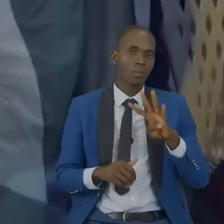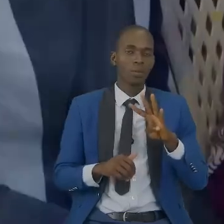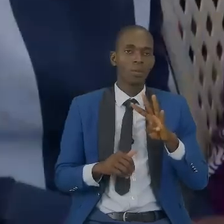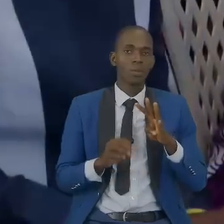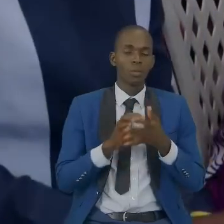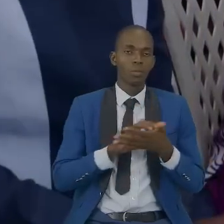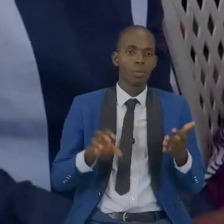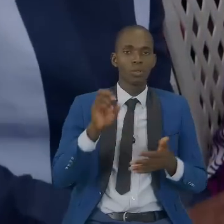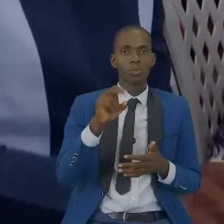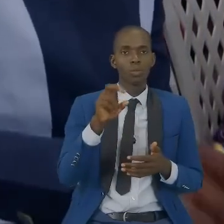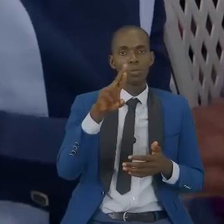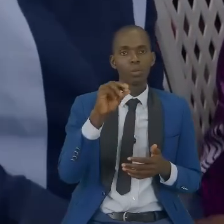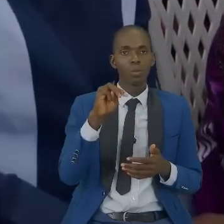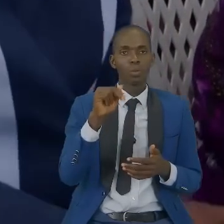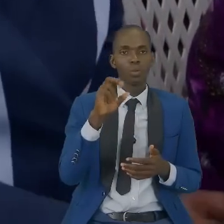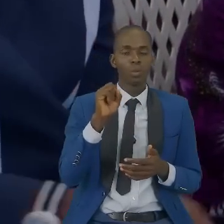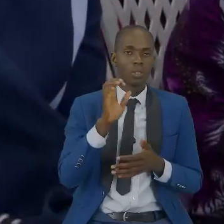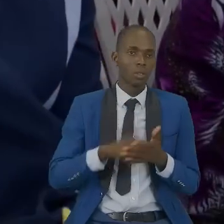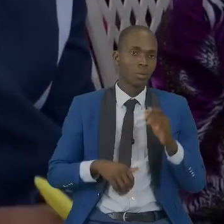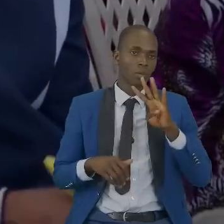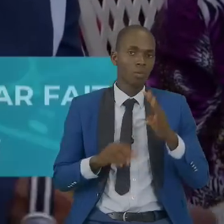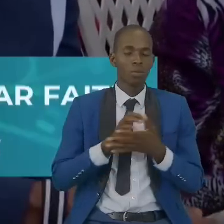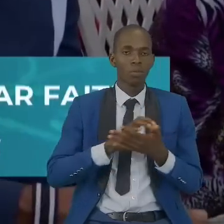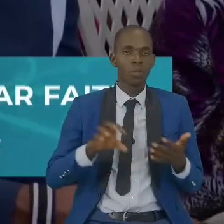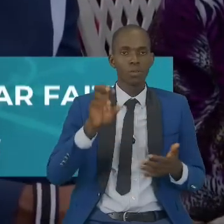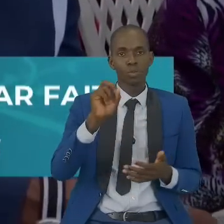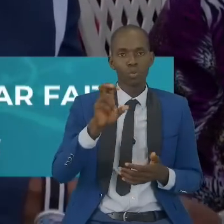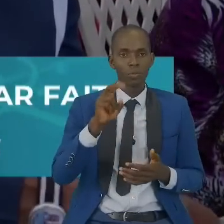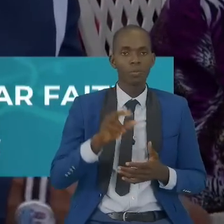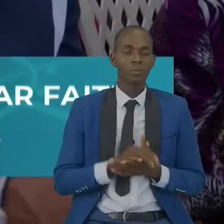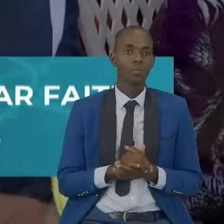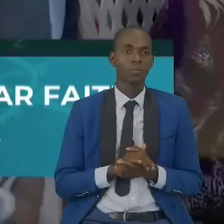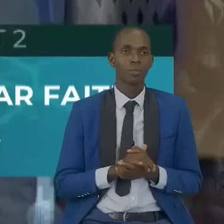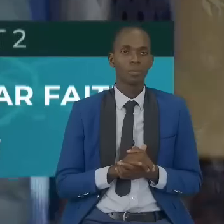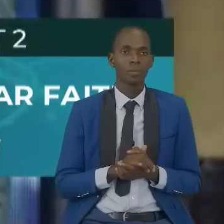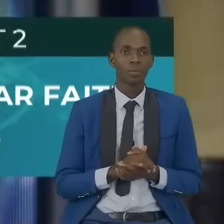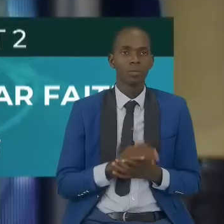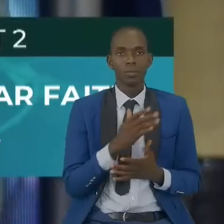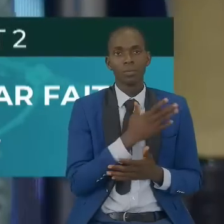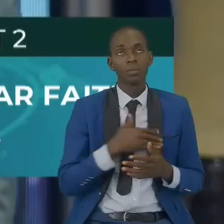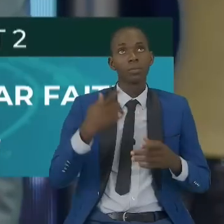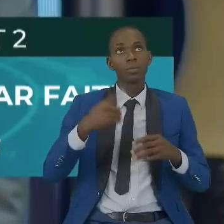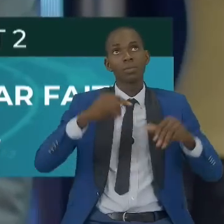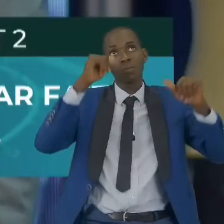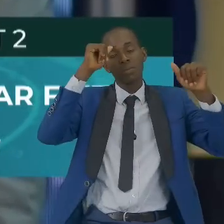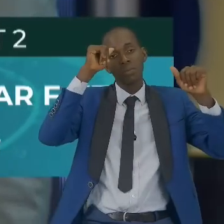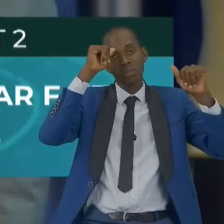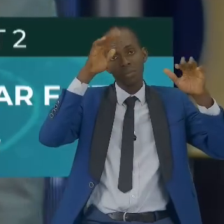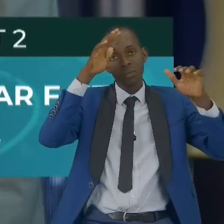verse 12. Romans chapter 4, reading from verse 12, and the father of